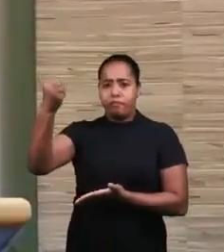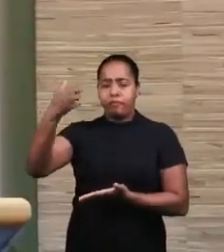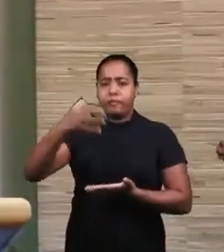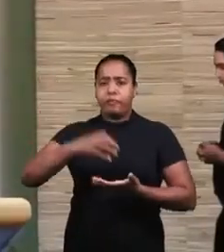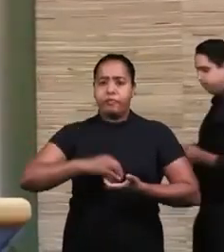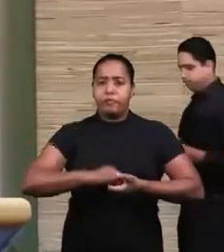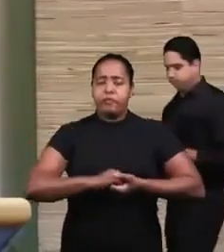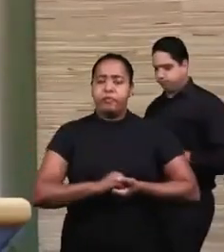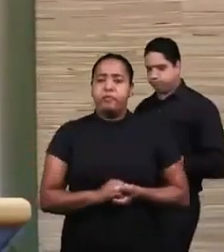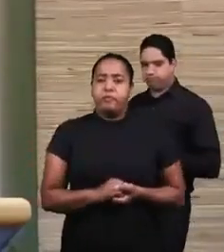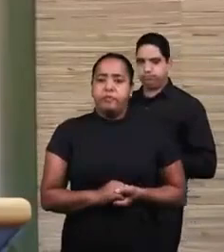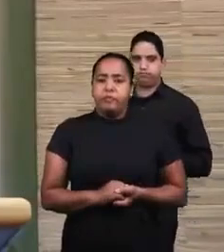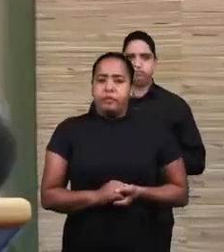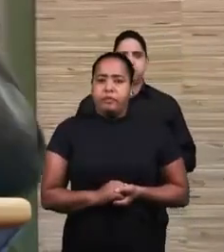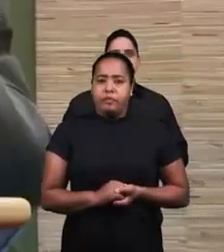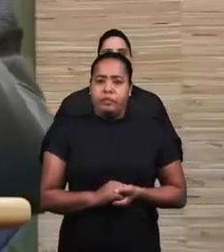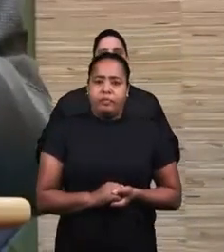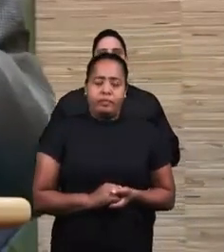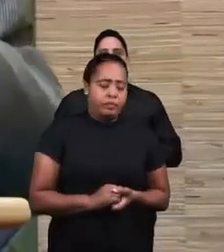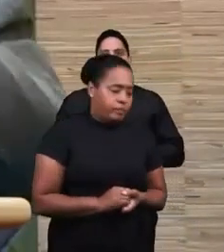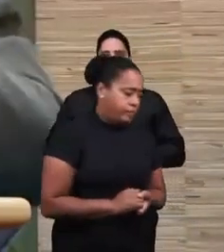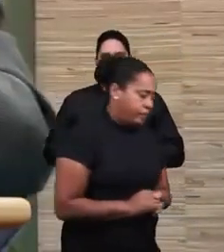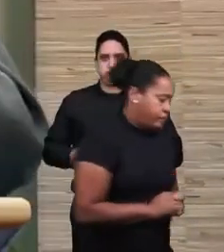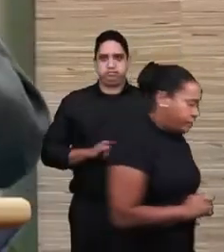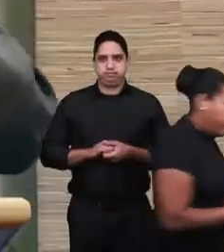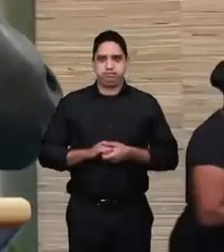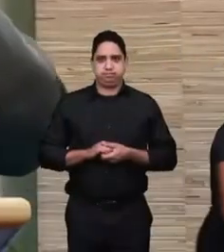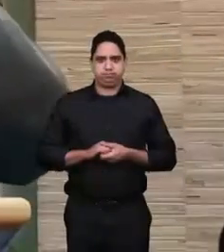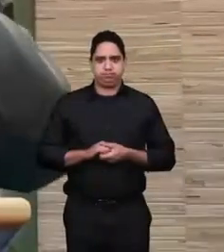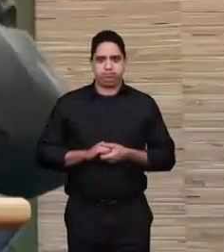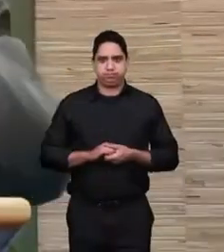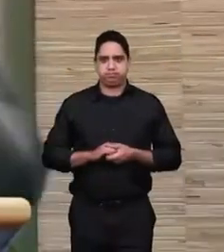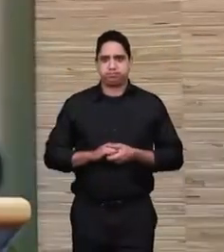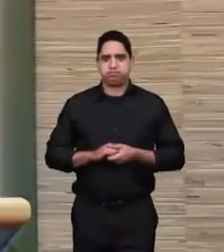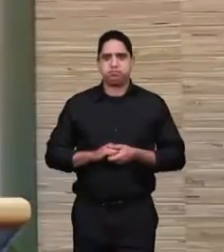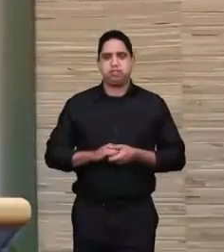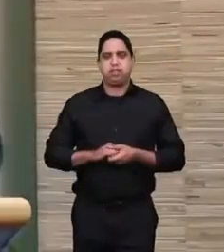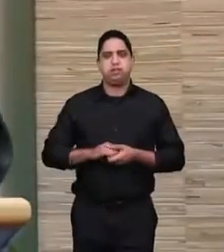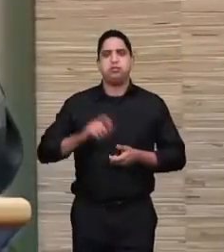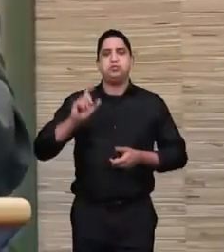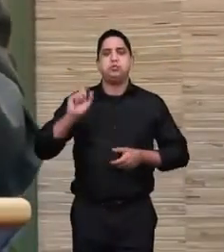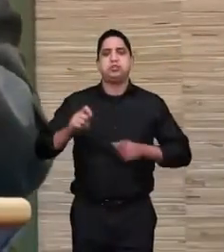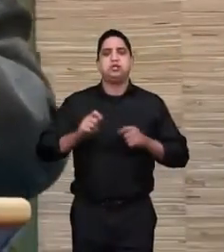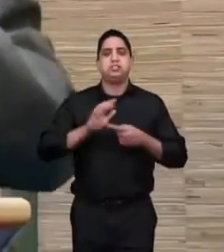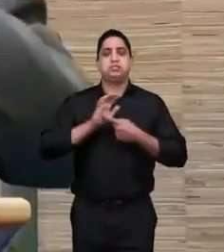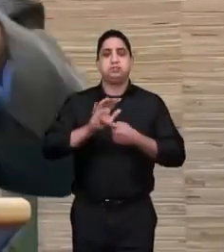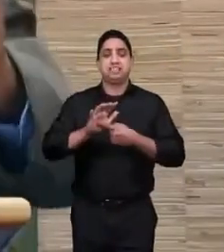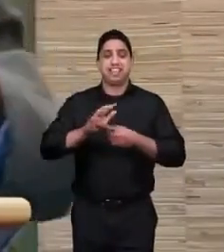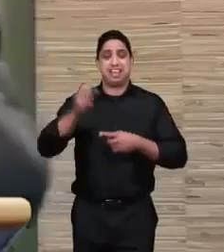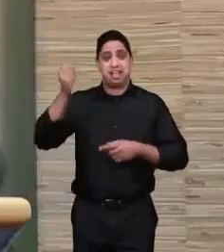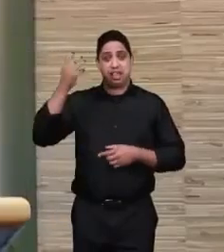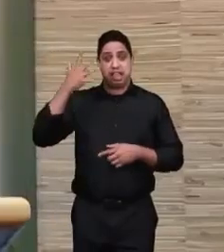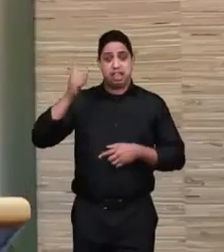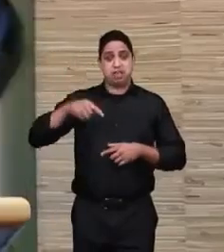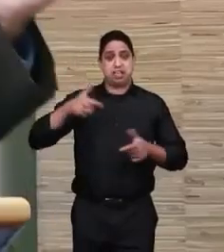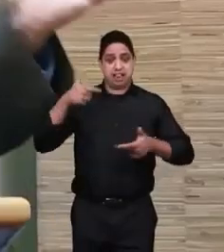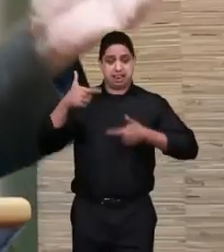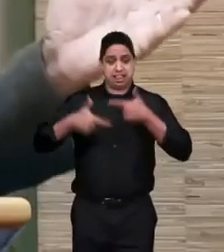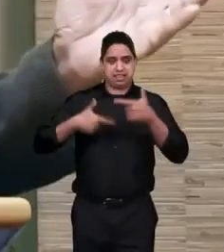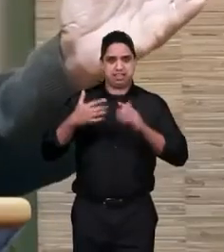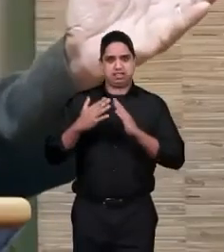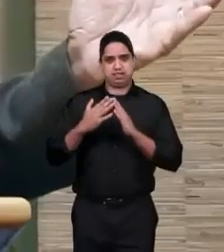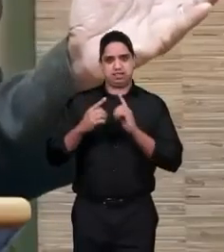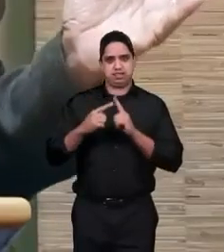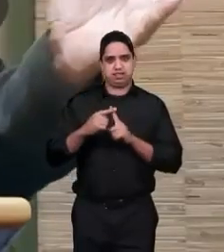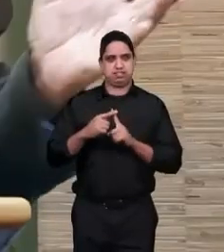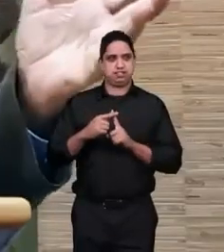departure. What is referred to in the Revelation, the beginning of sorrows, is the period of struggles